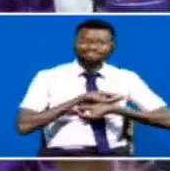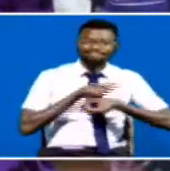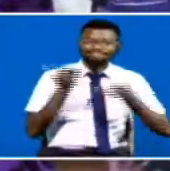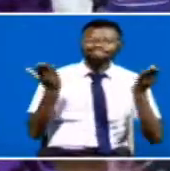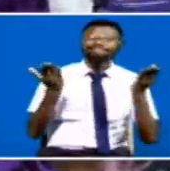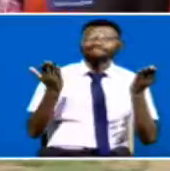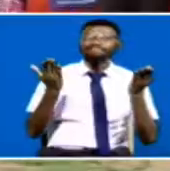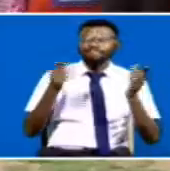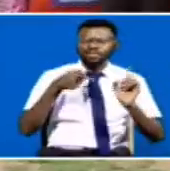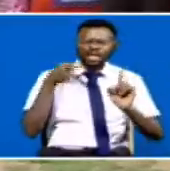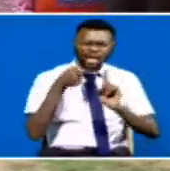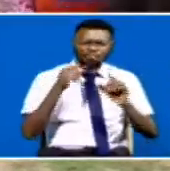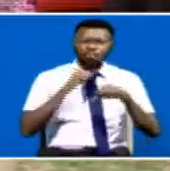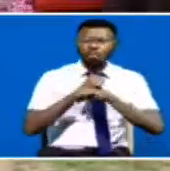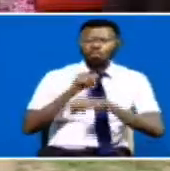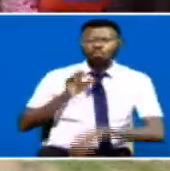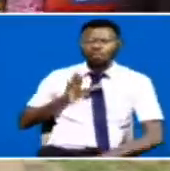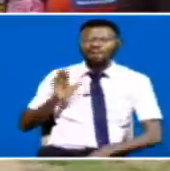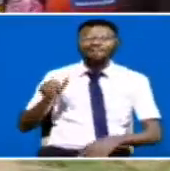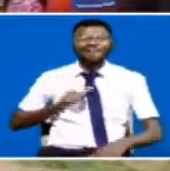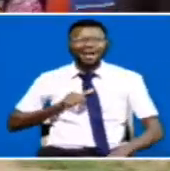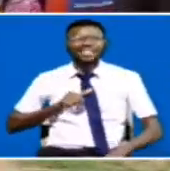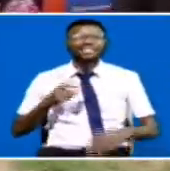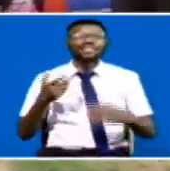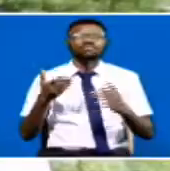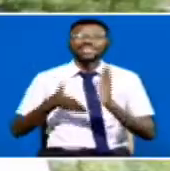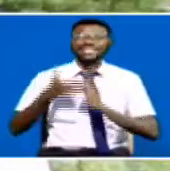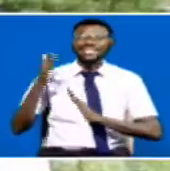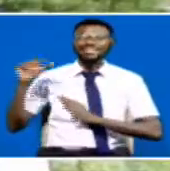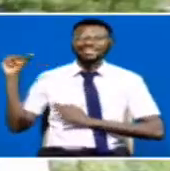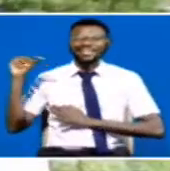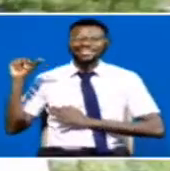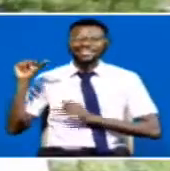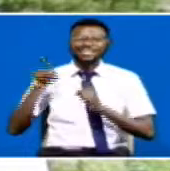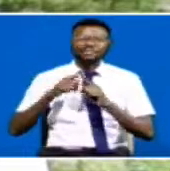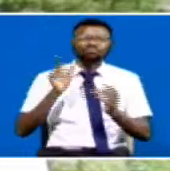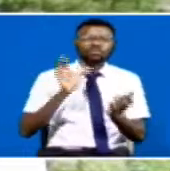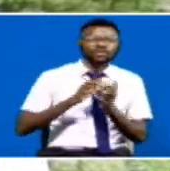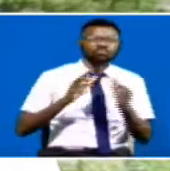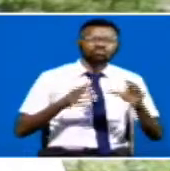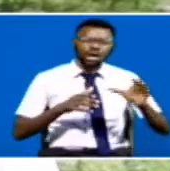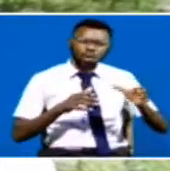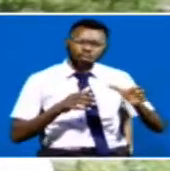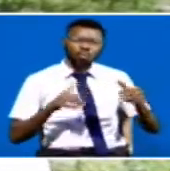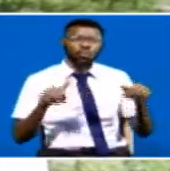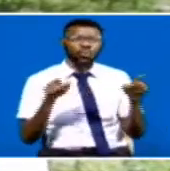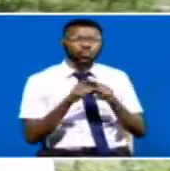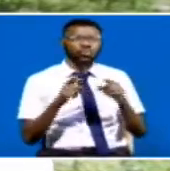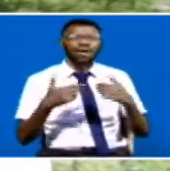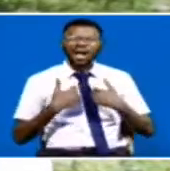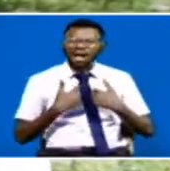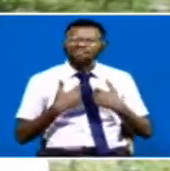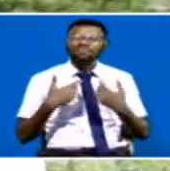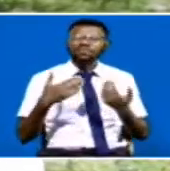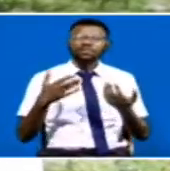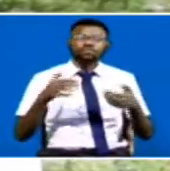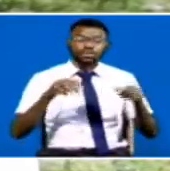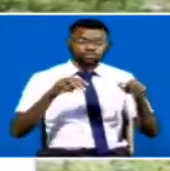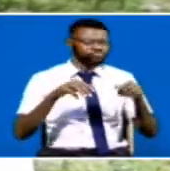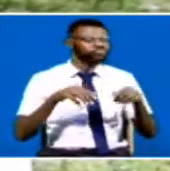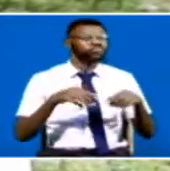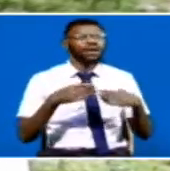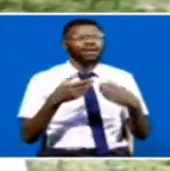health emergencies in Garissa and Tana River counties. The Dignity Kit has a range of items that